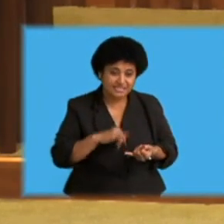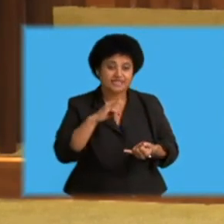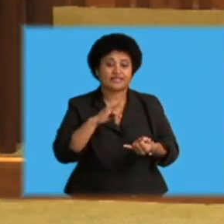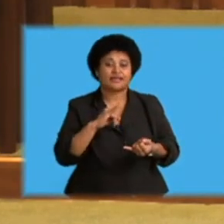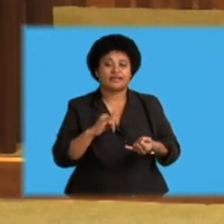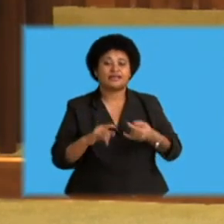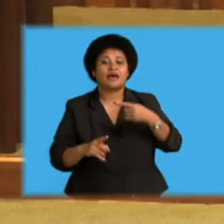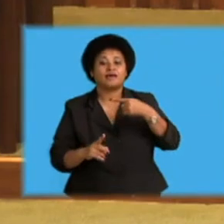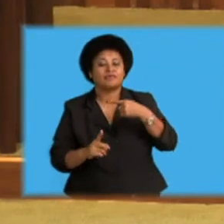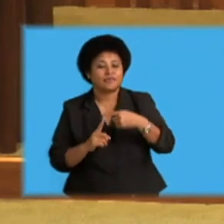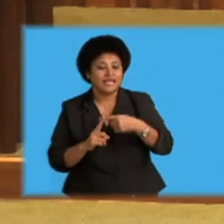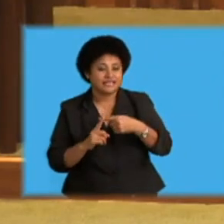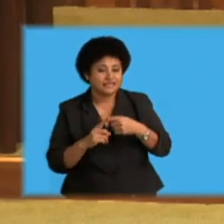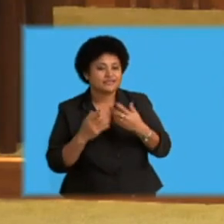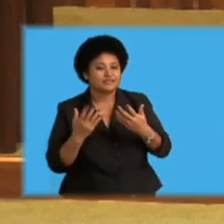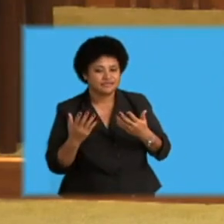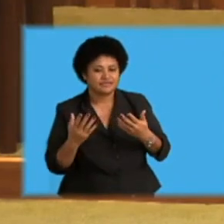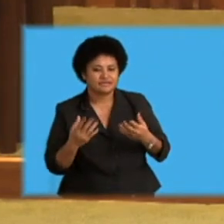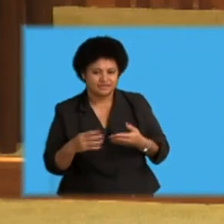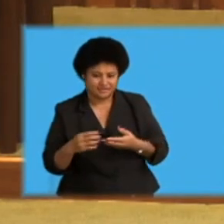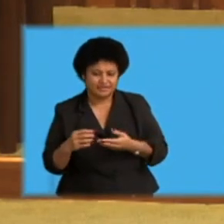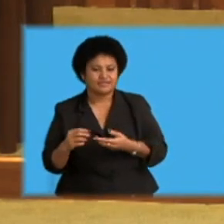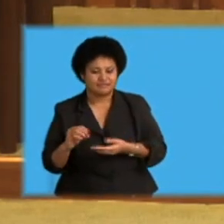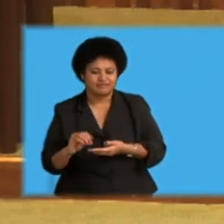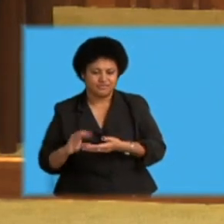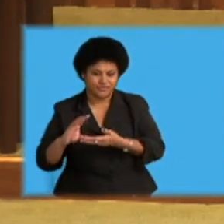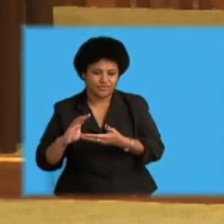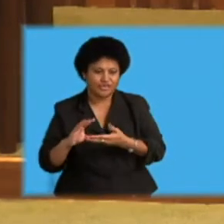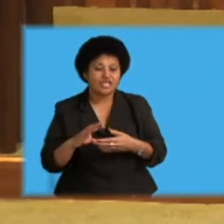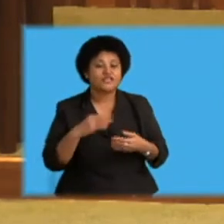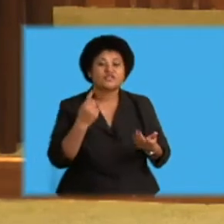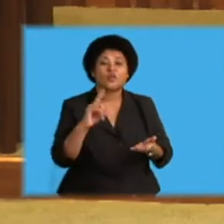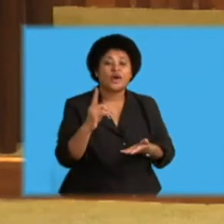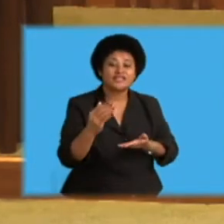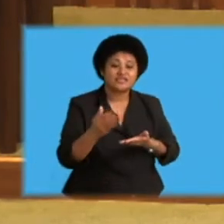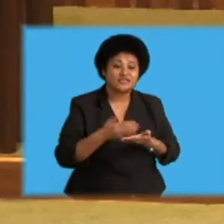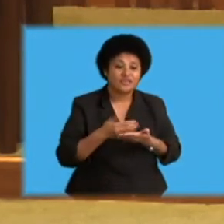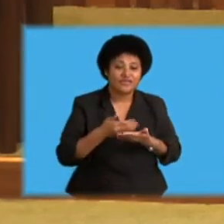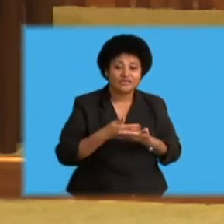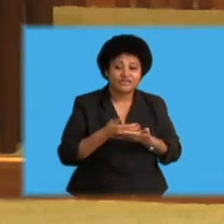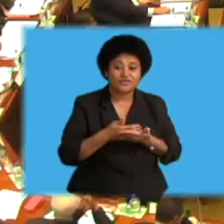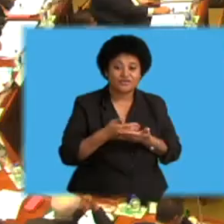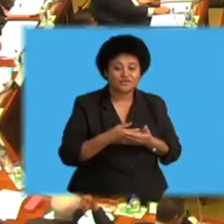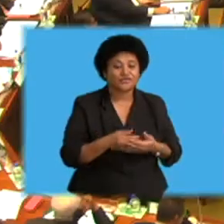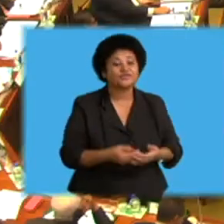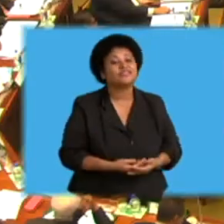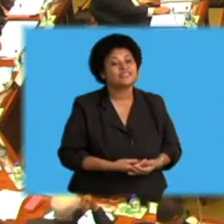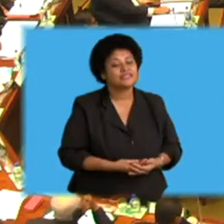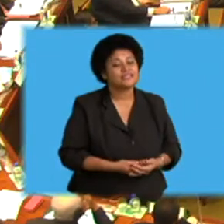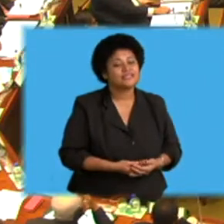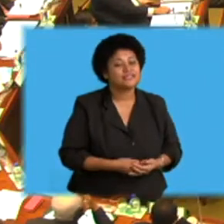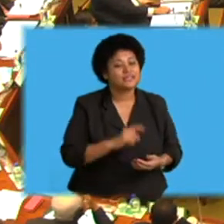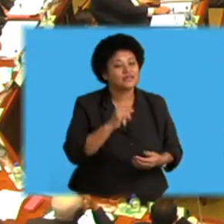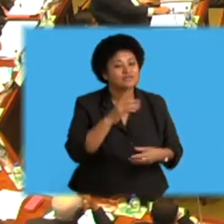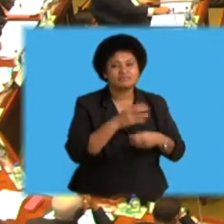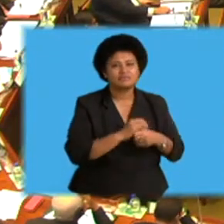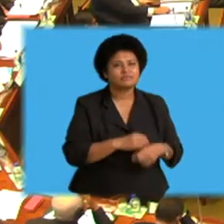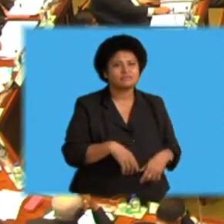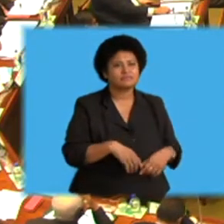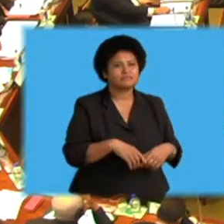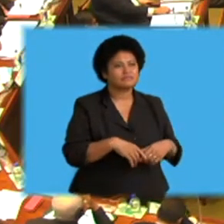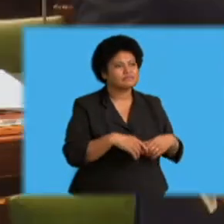and 17, and what percentage of revenue will it be? Honourable Minister. Mr. Speaker, I don't have the figures here with